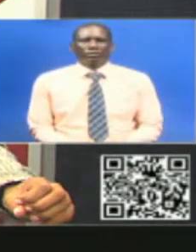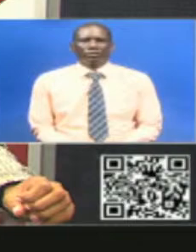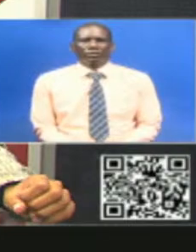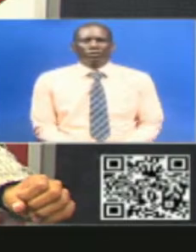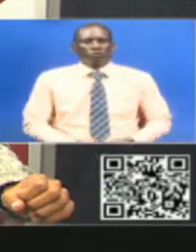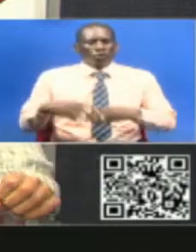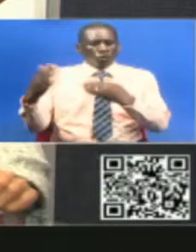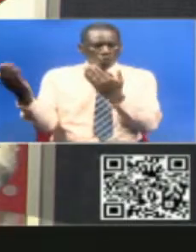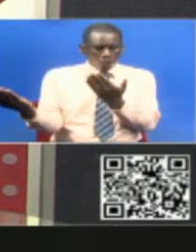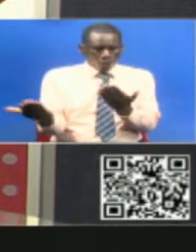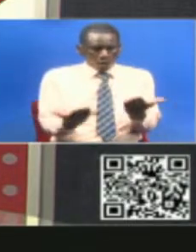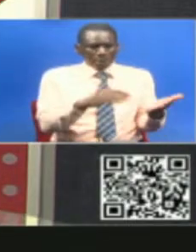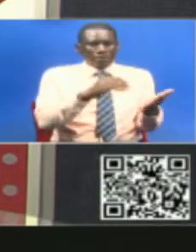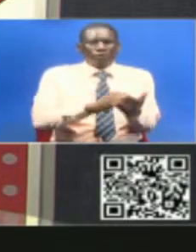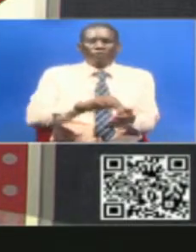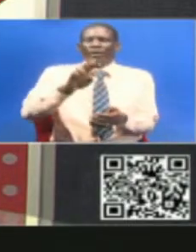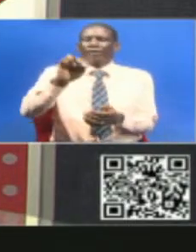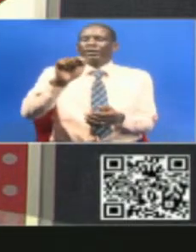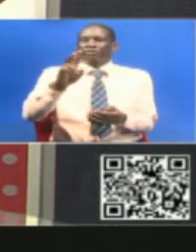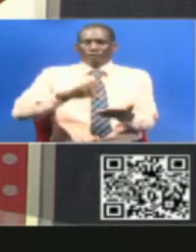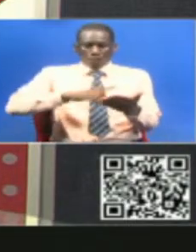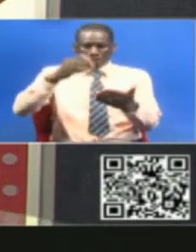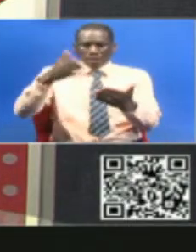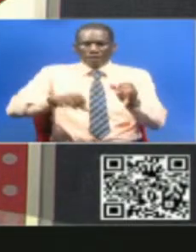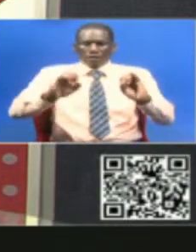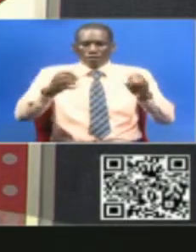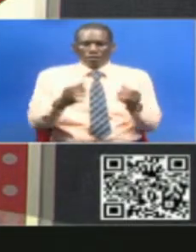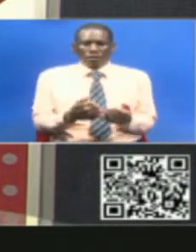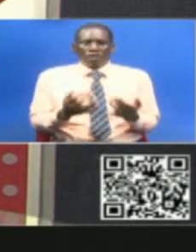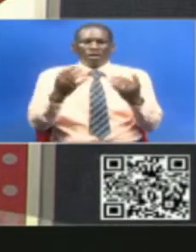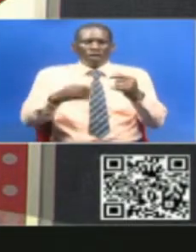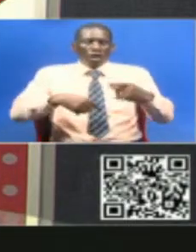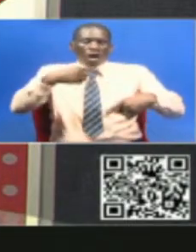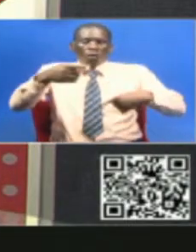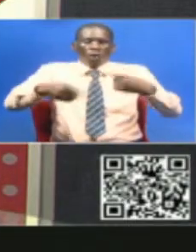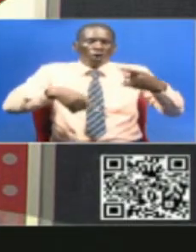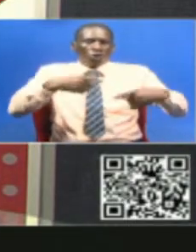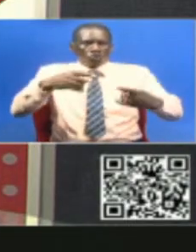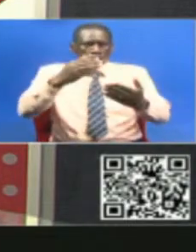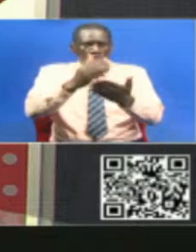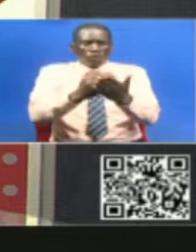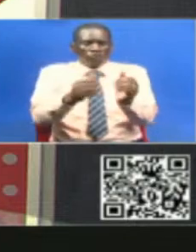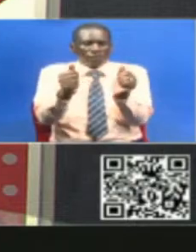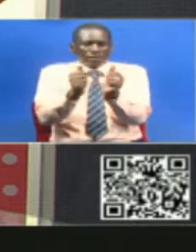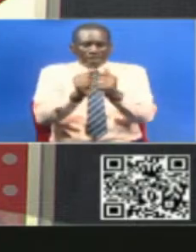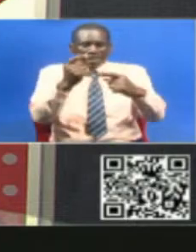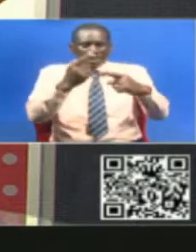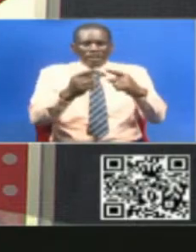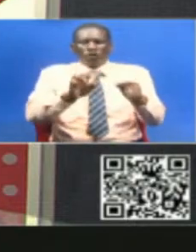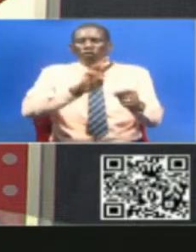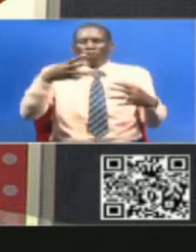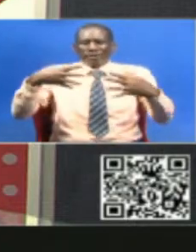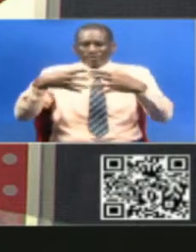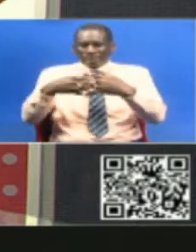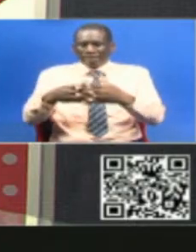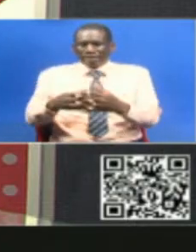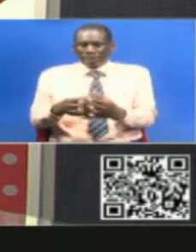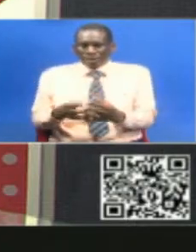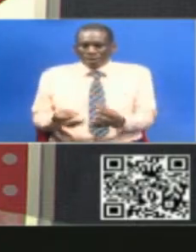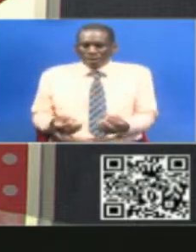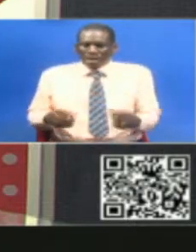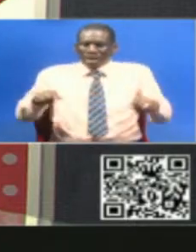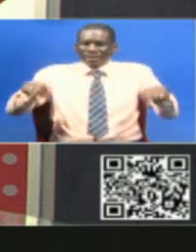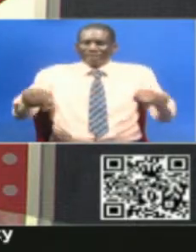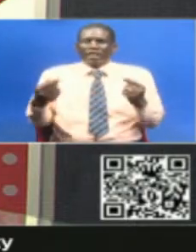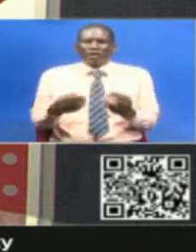Welcome back to NTV Weekend Edition. In our continuing series, 10 Years of Westgate, tonight we speak to